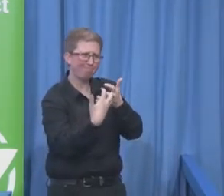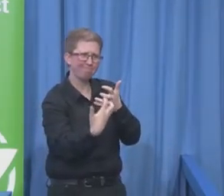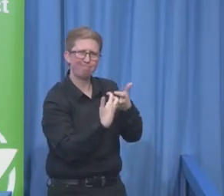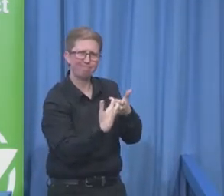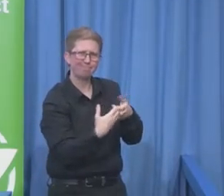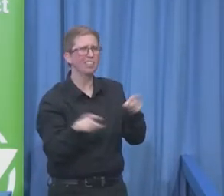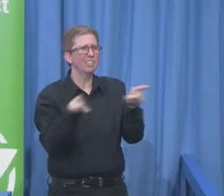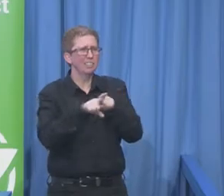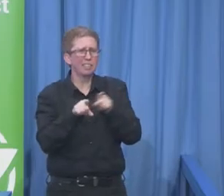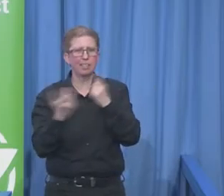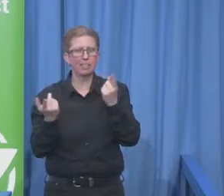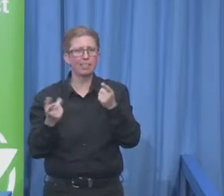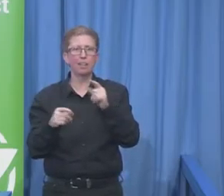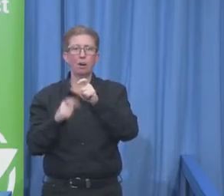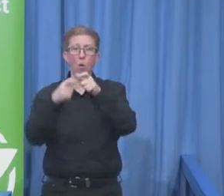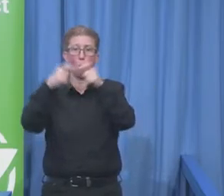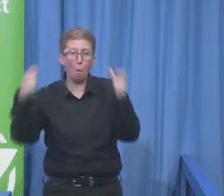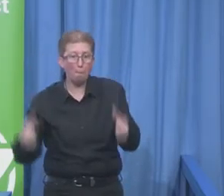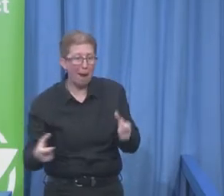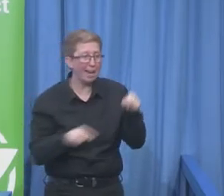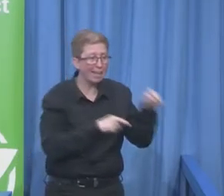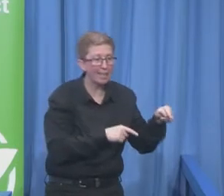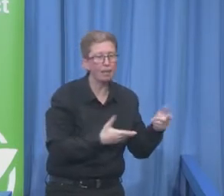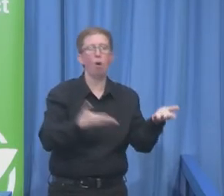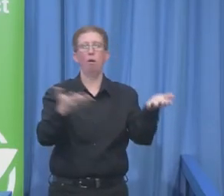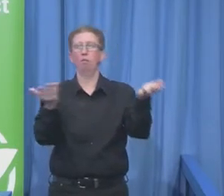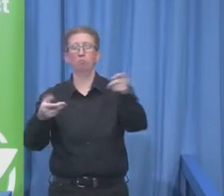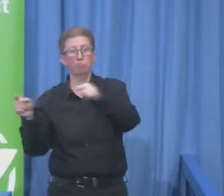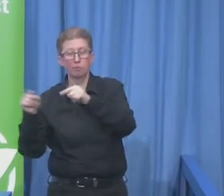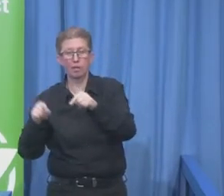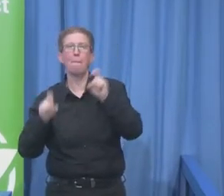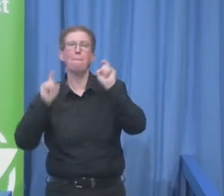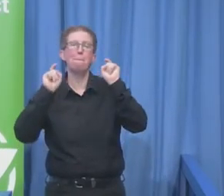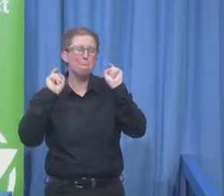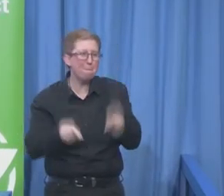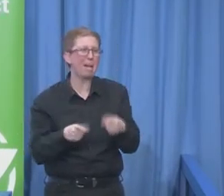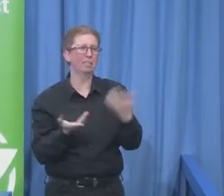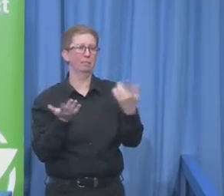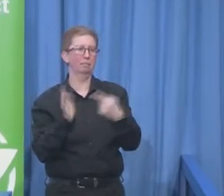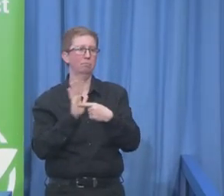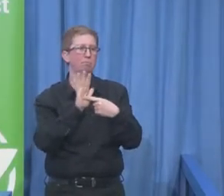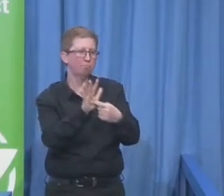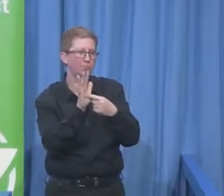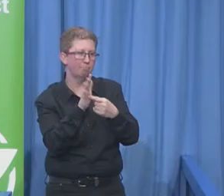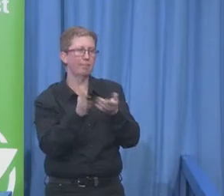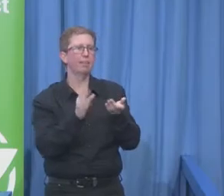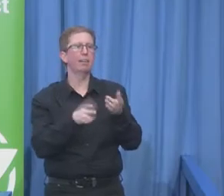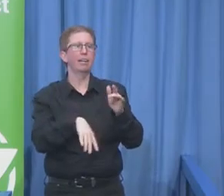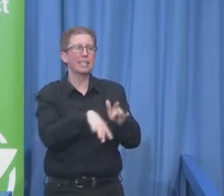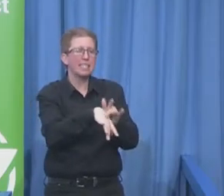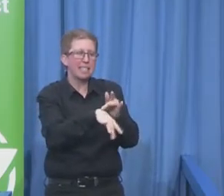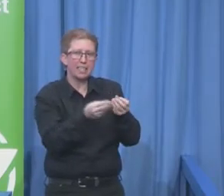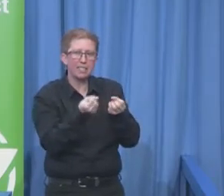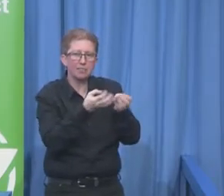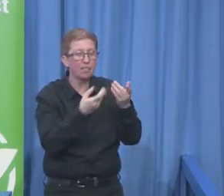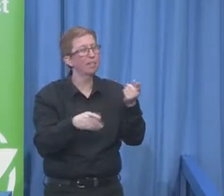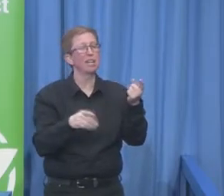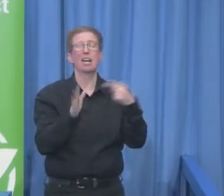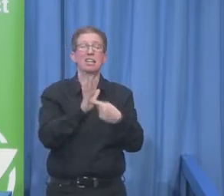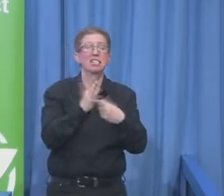sign language workshops, etc. We also look at, you know, as we all know that no two people